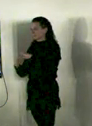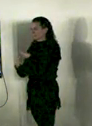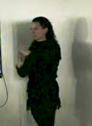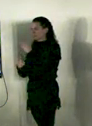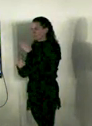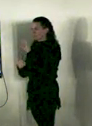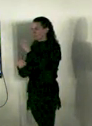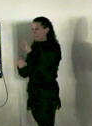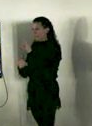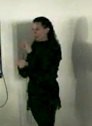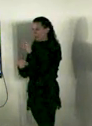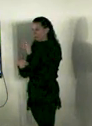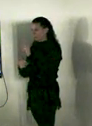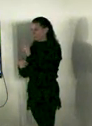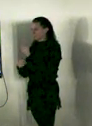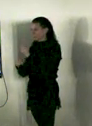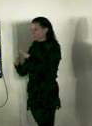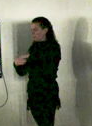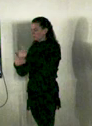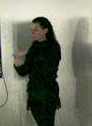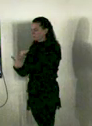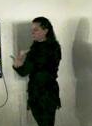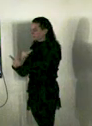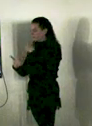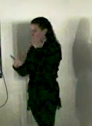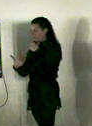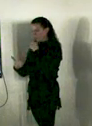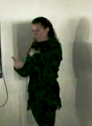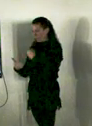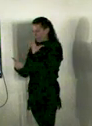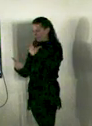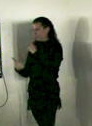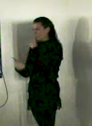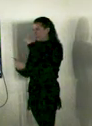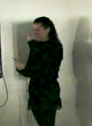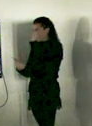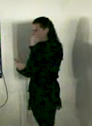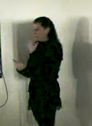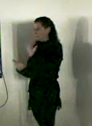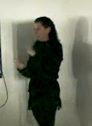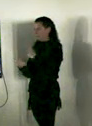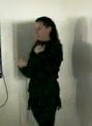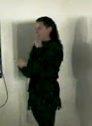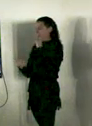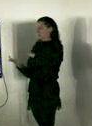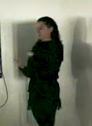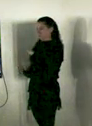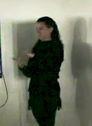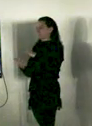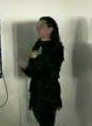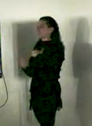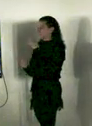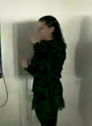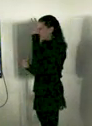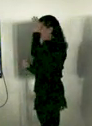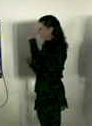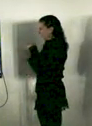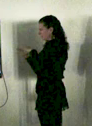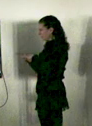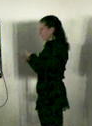wasn't black, so I told people I was mixed. And my parents explained to me the word Bengali. They told me